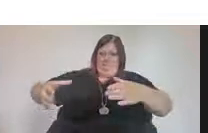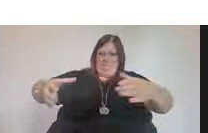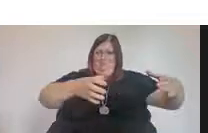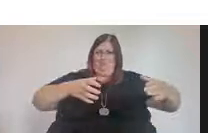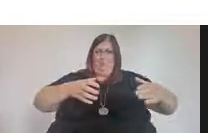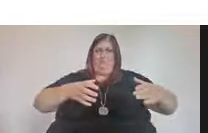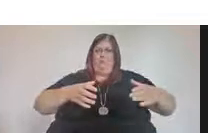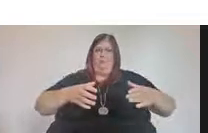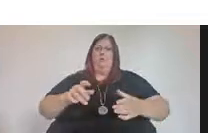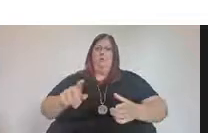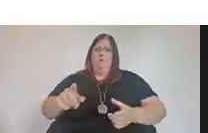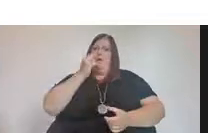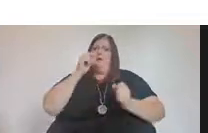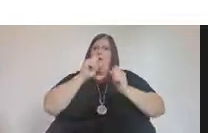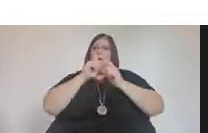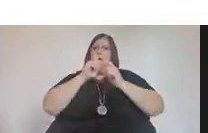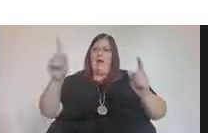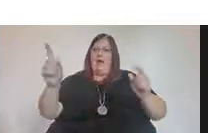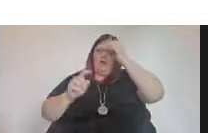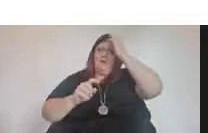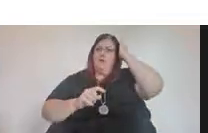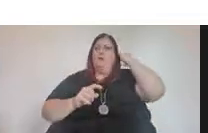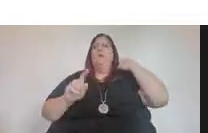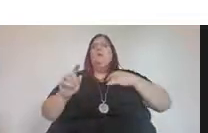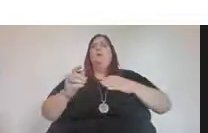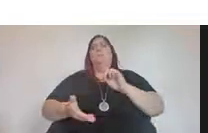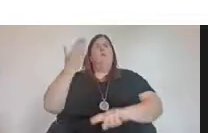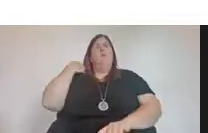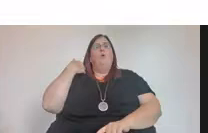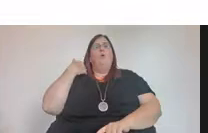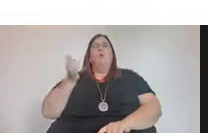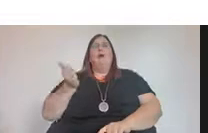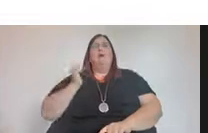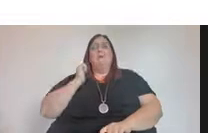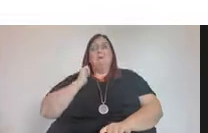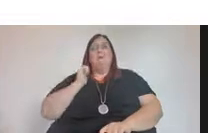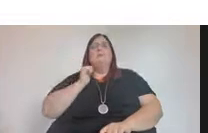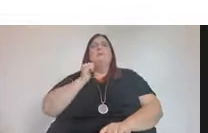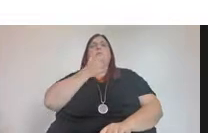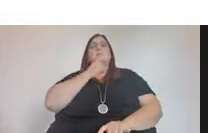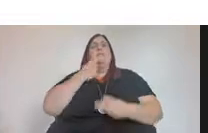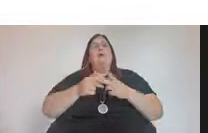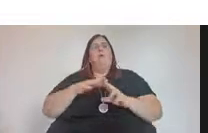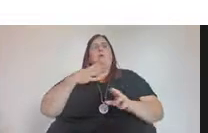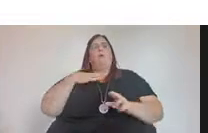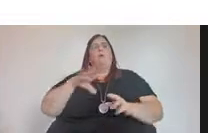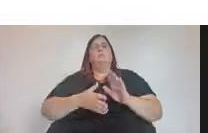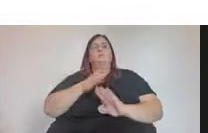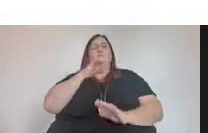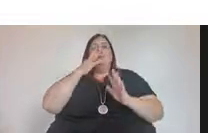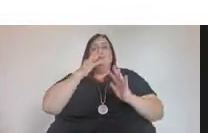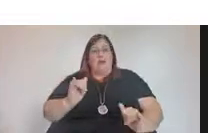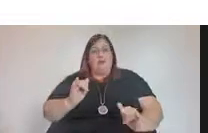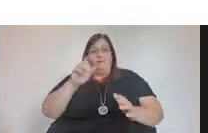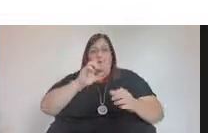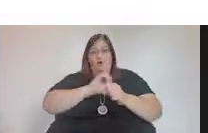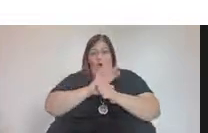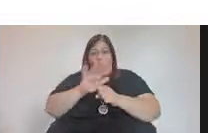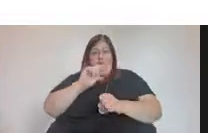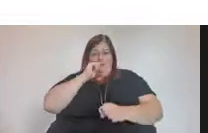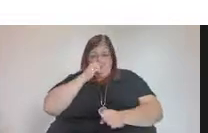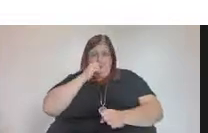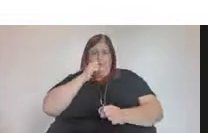be aware, the initial expectation was that for people to get tested in the early days of COVID, they would